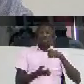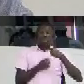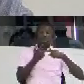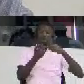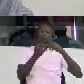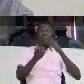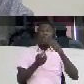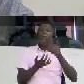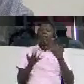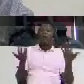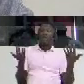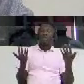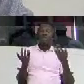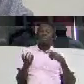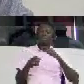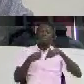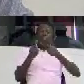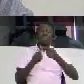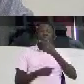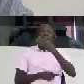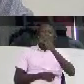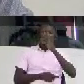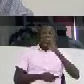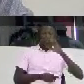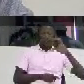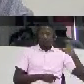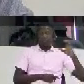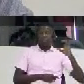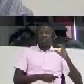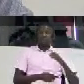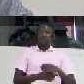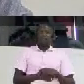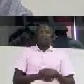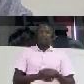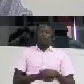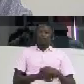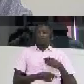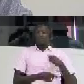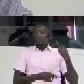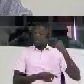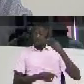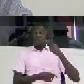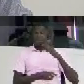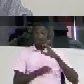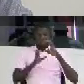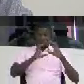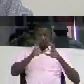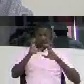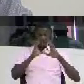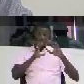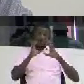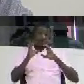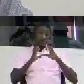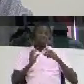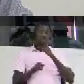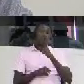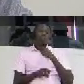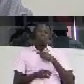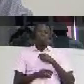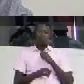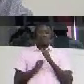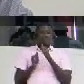many with whom the TRRC has had conversations, but who